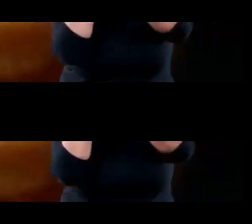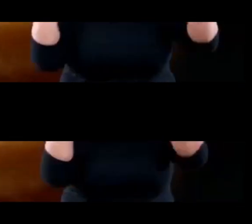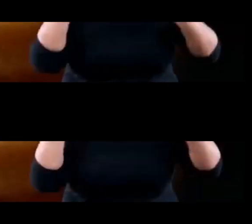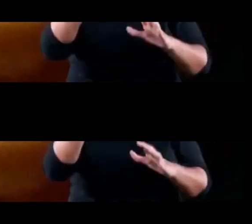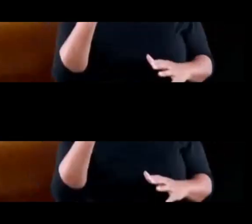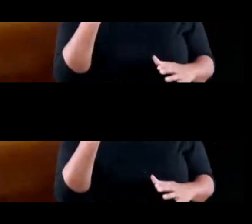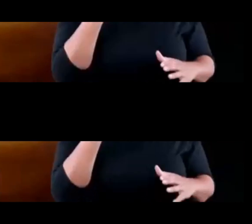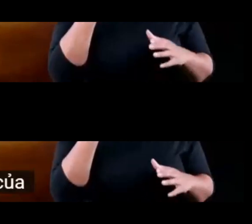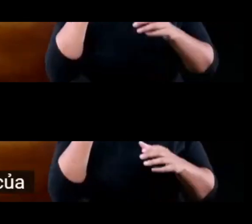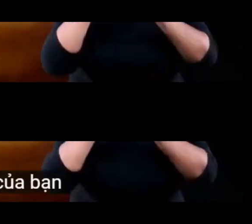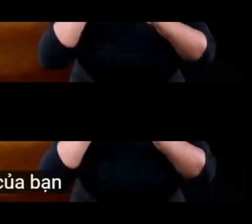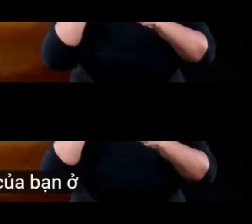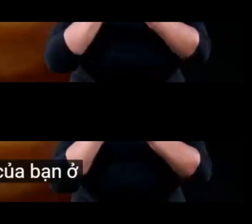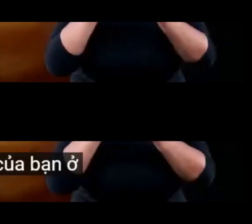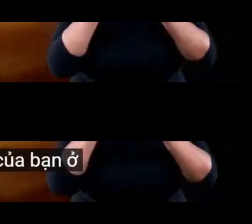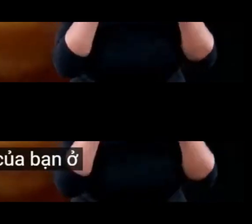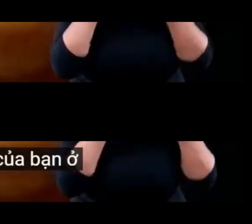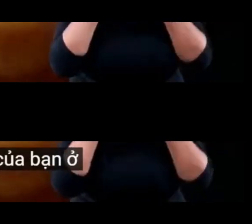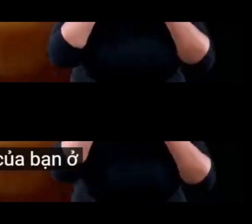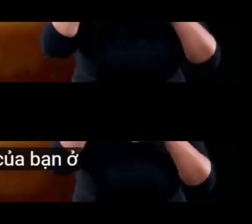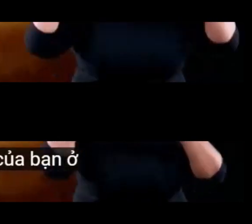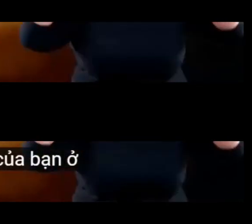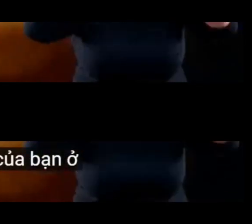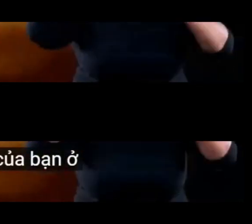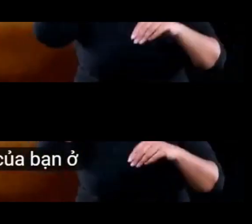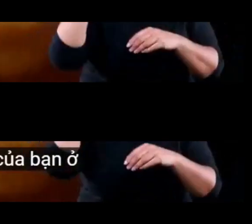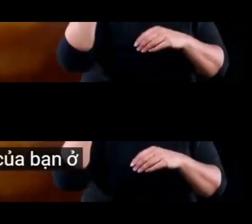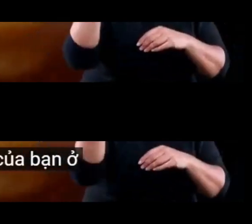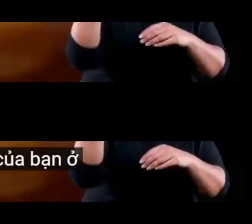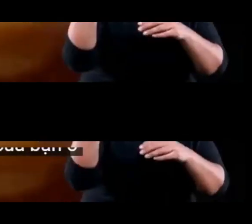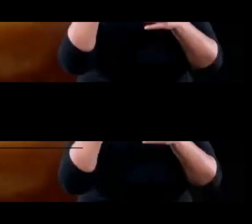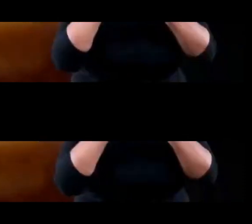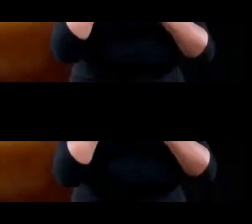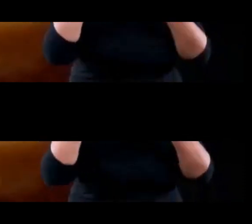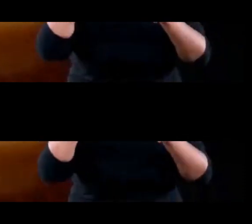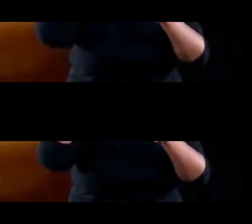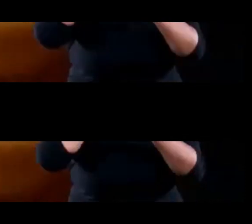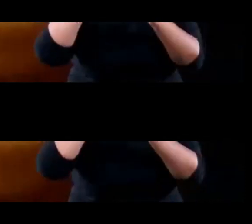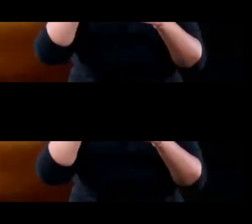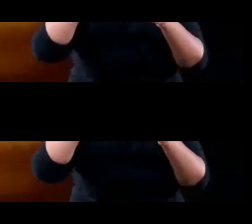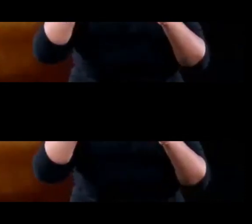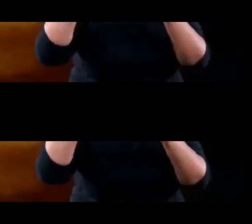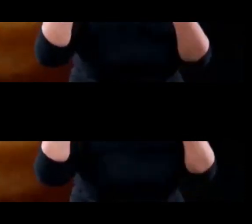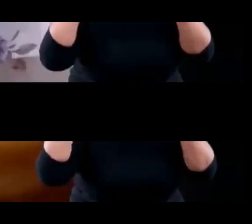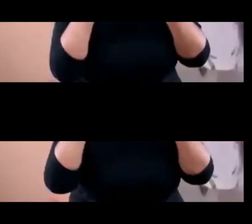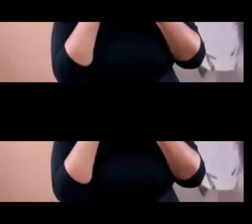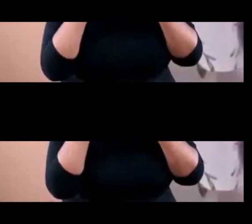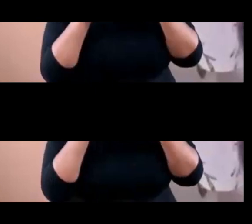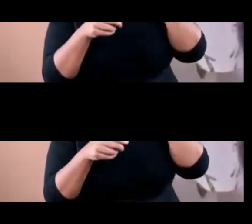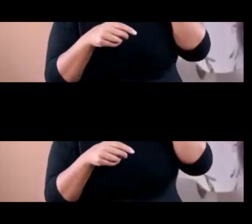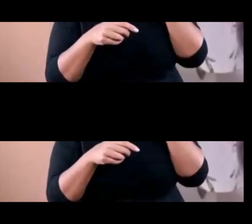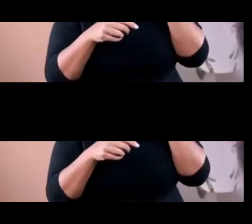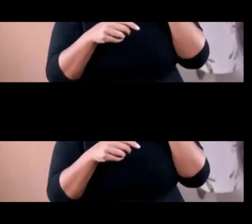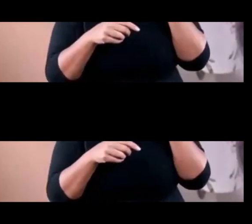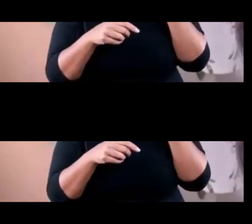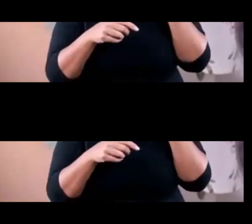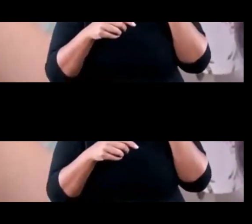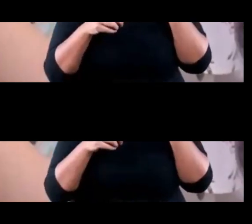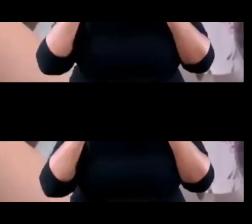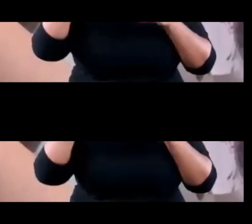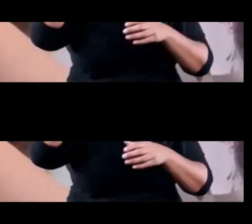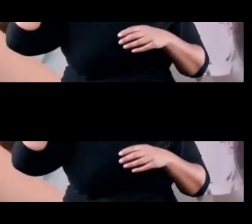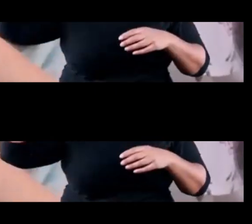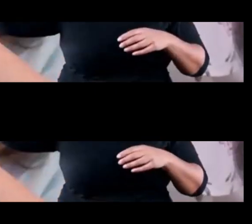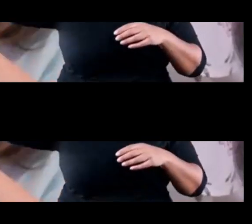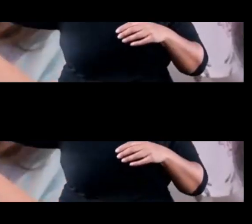Imagine that your favorite soda in America is sold for $2 a can with tax. But the British government, who